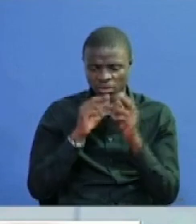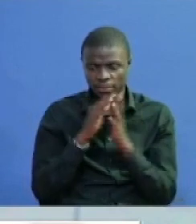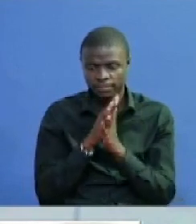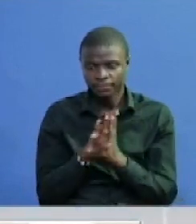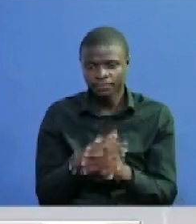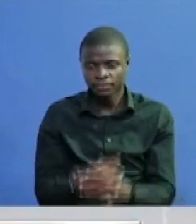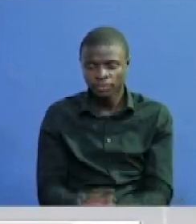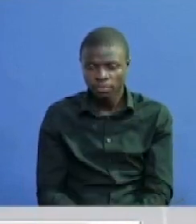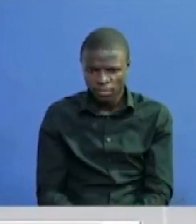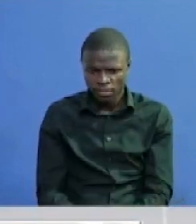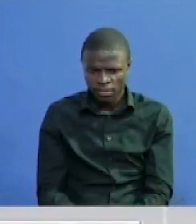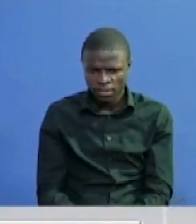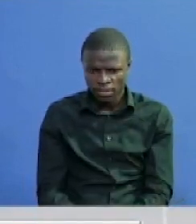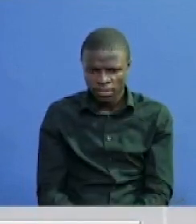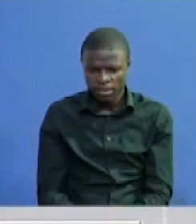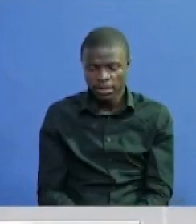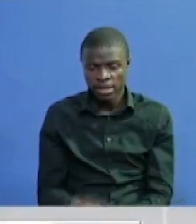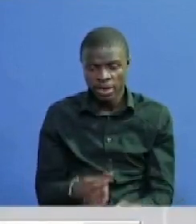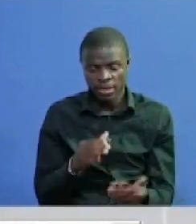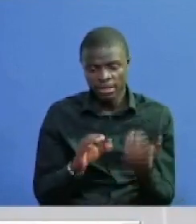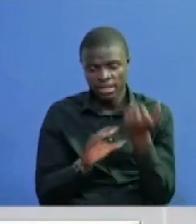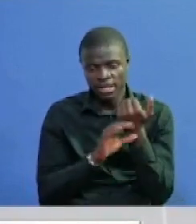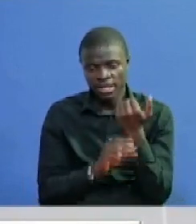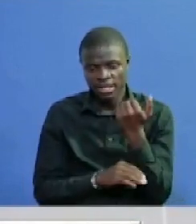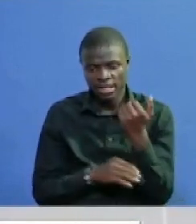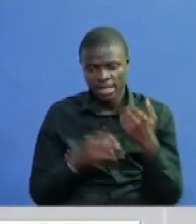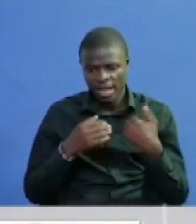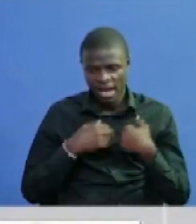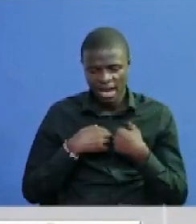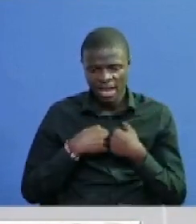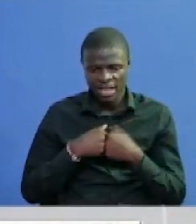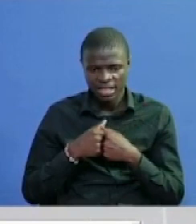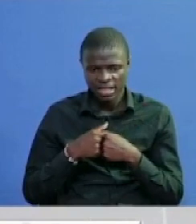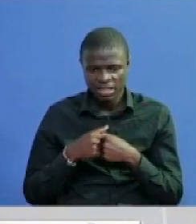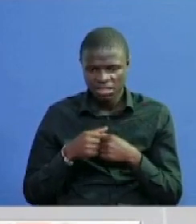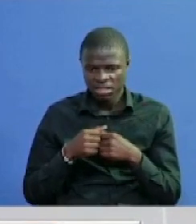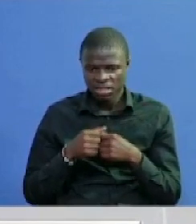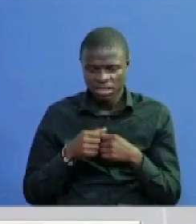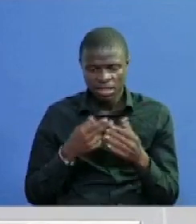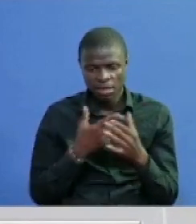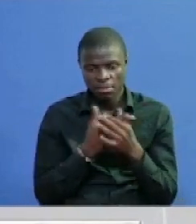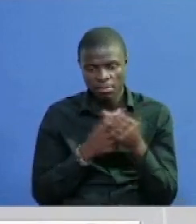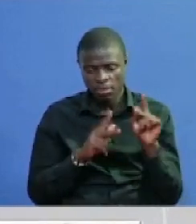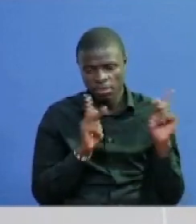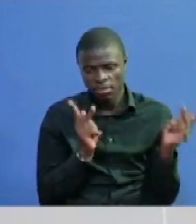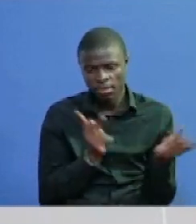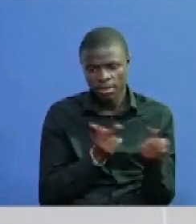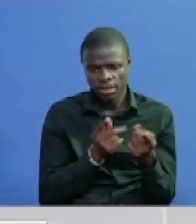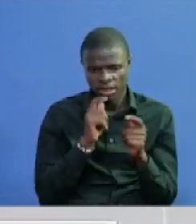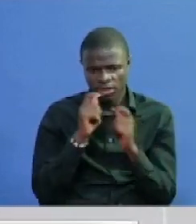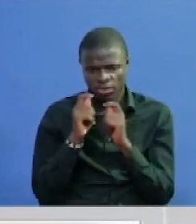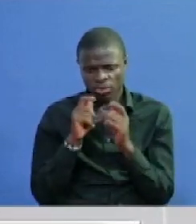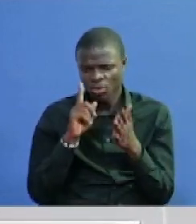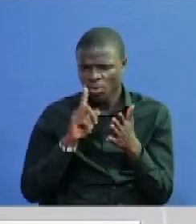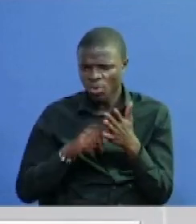have mentioned that the country has witnessed bipartisan talks in previous years, what is likely to change